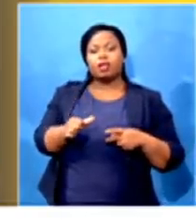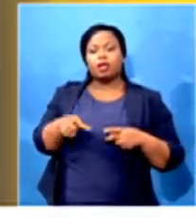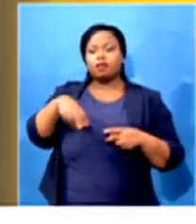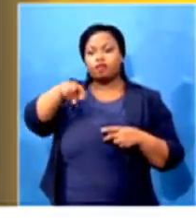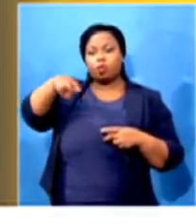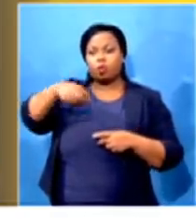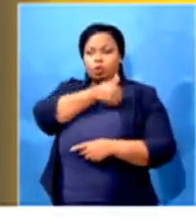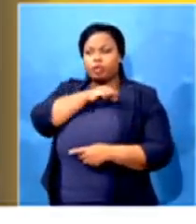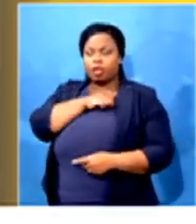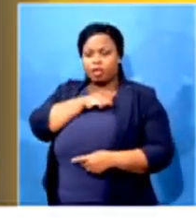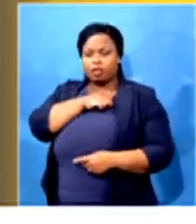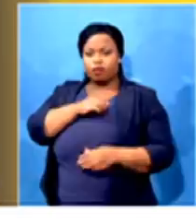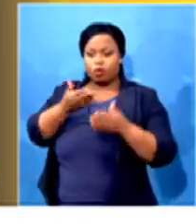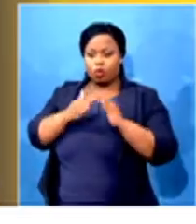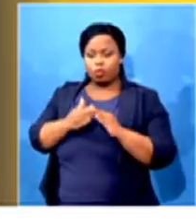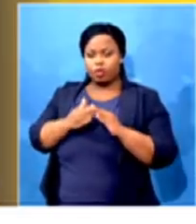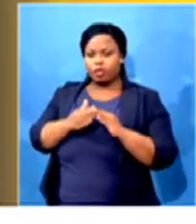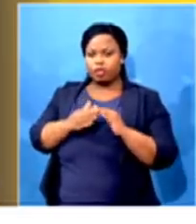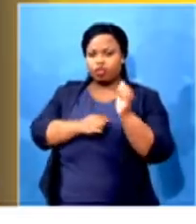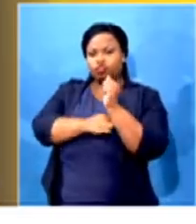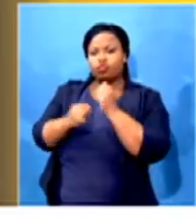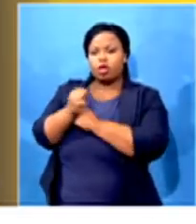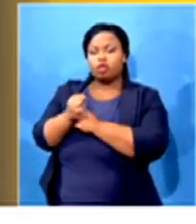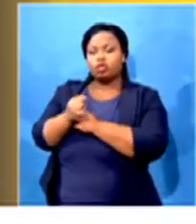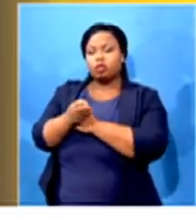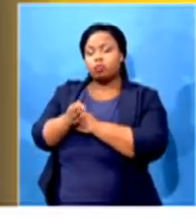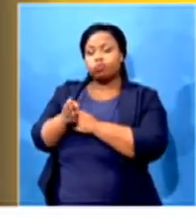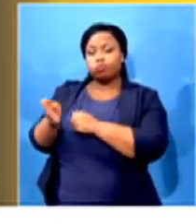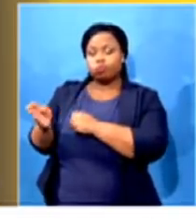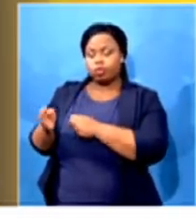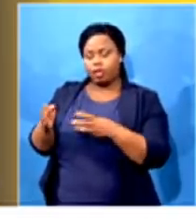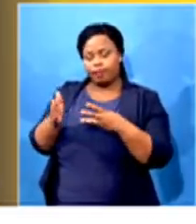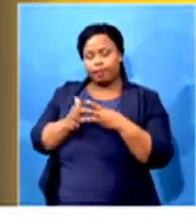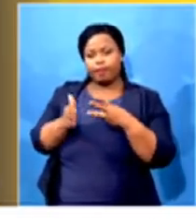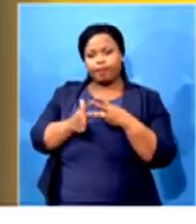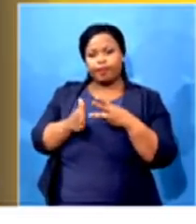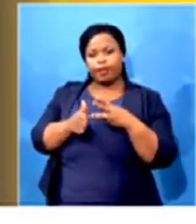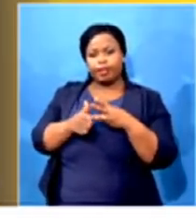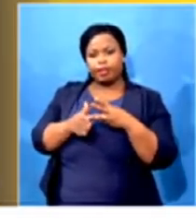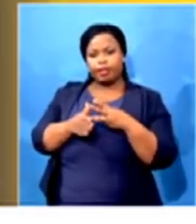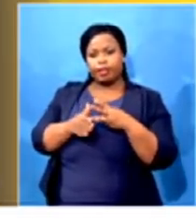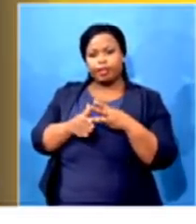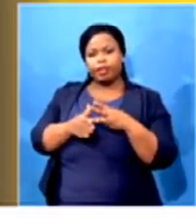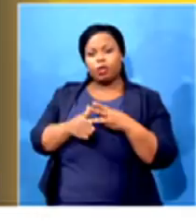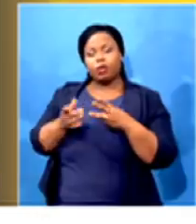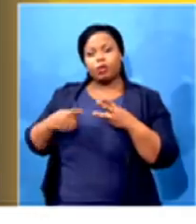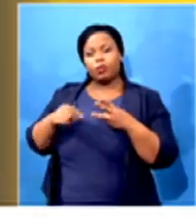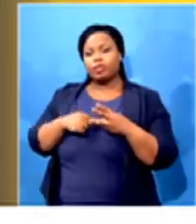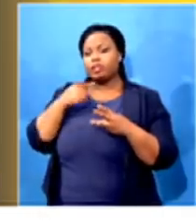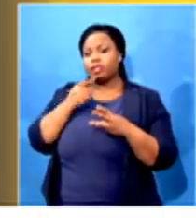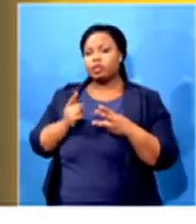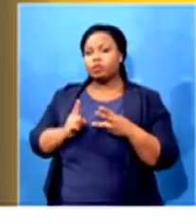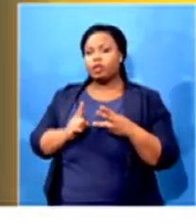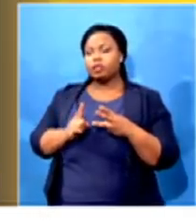from community structures that are already there. And then thirdly, we create what we term temporary